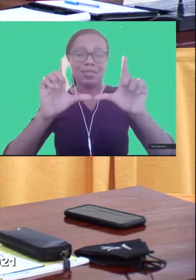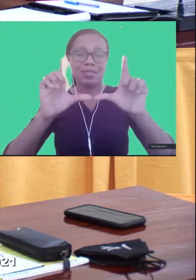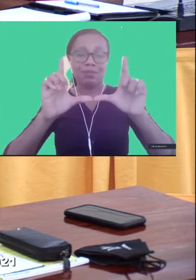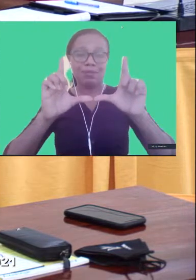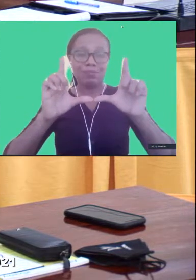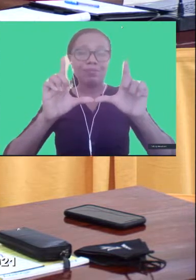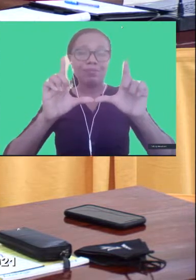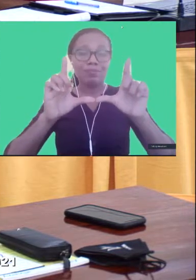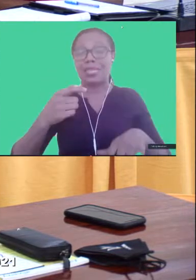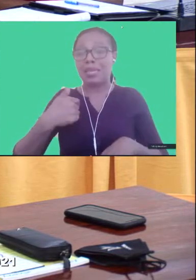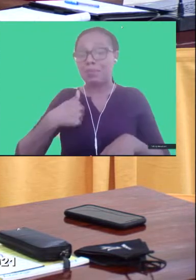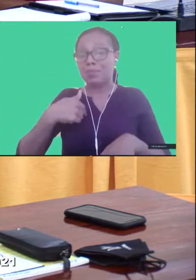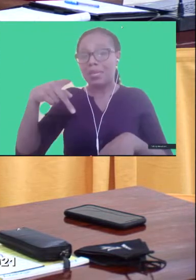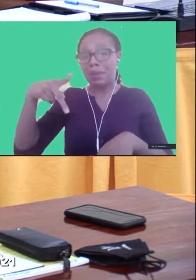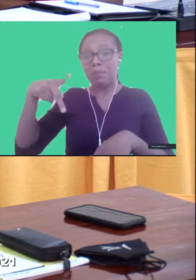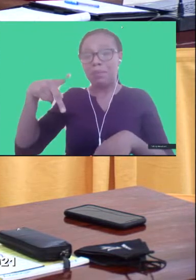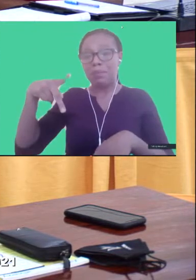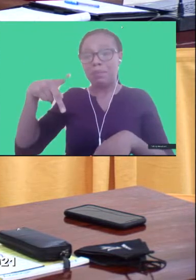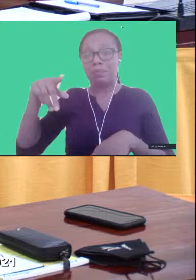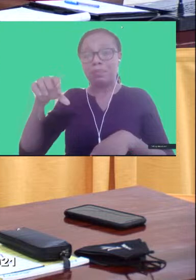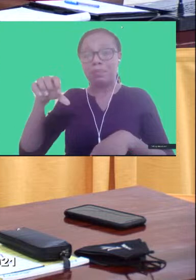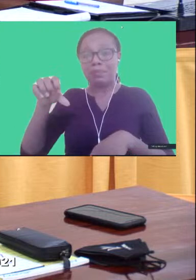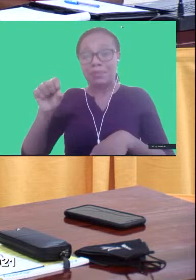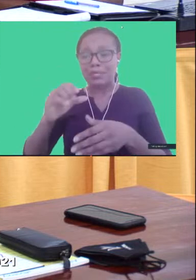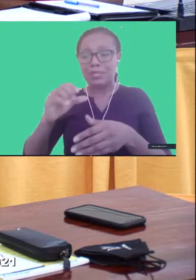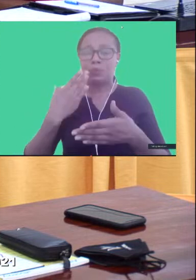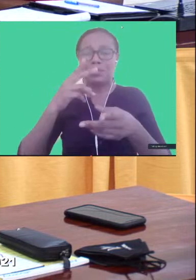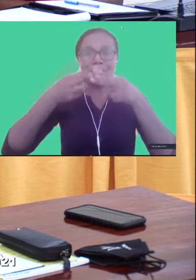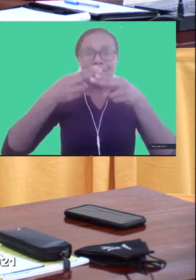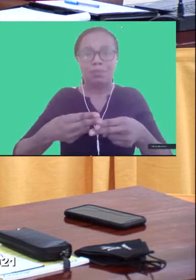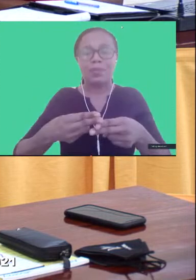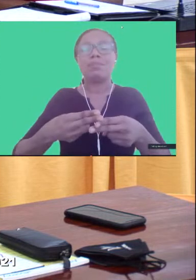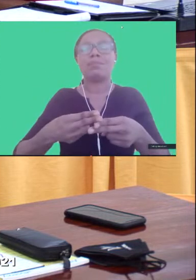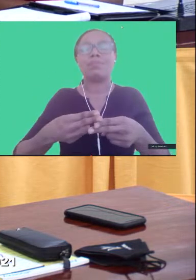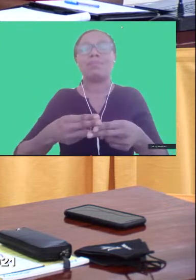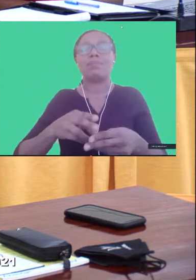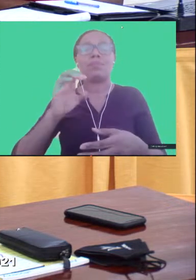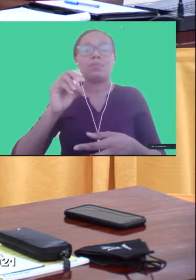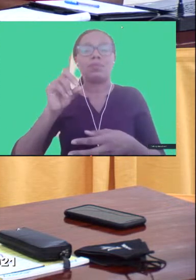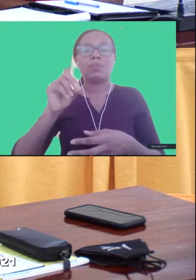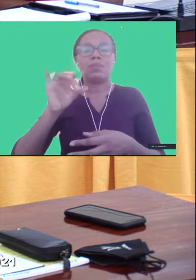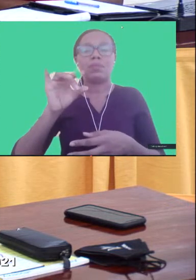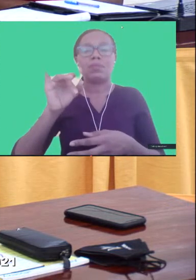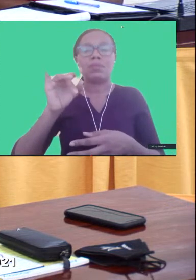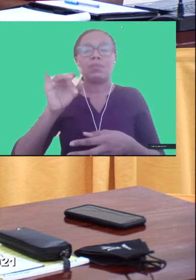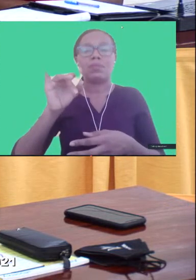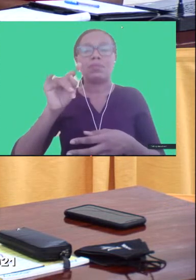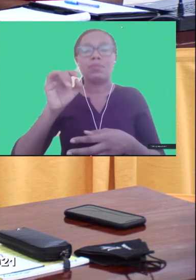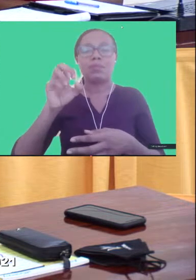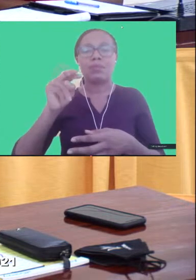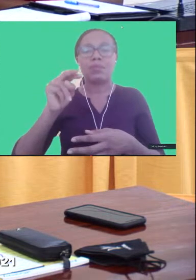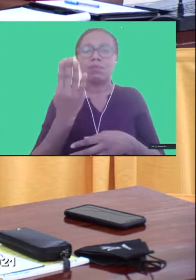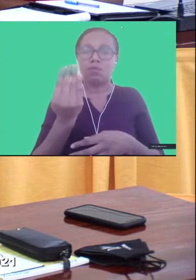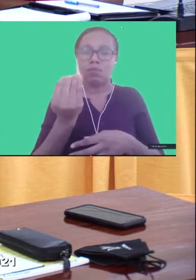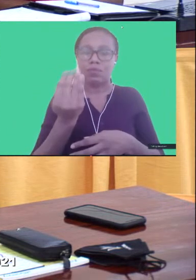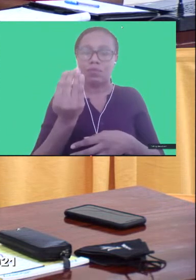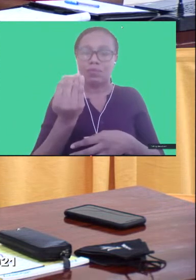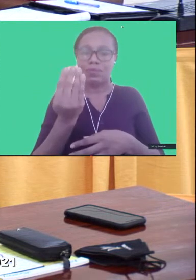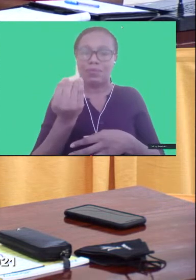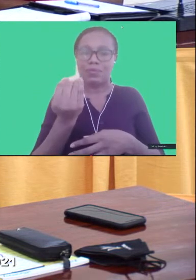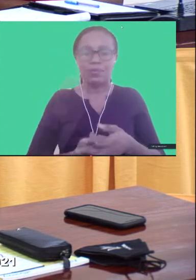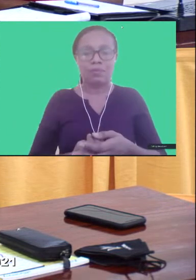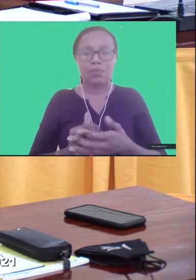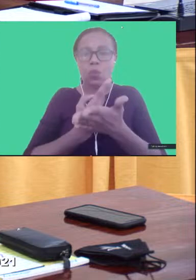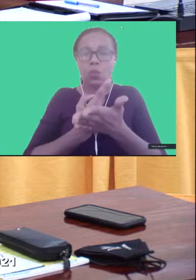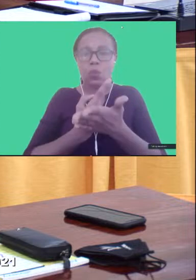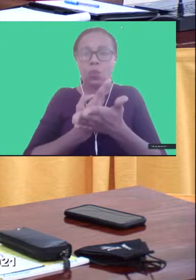14. It has been the bane of our existence now for the last week and a half, but I am happy to report that he assures